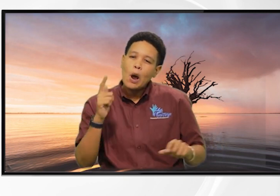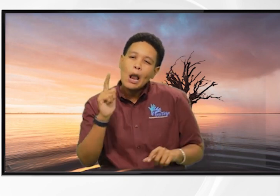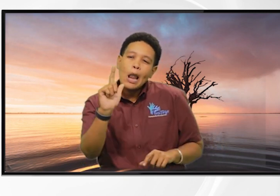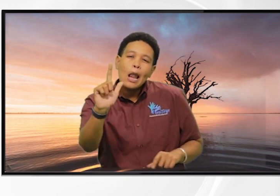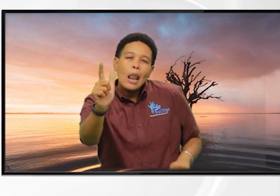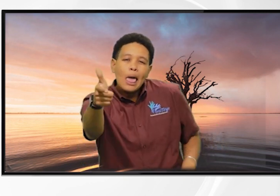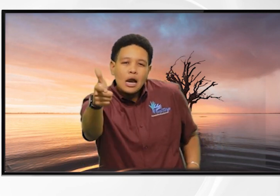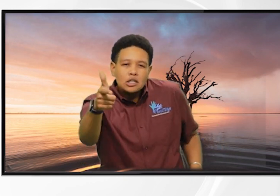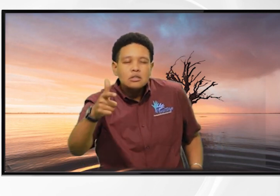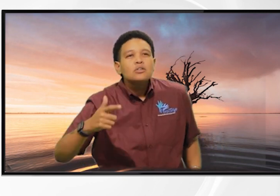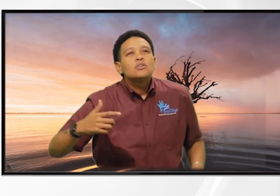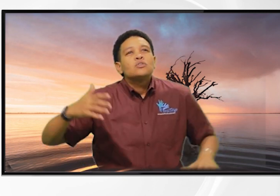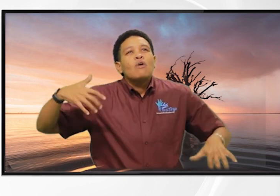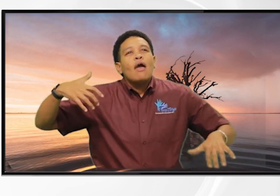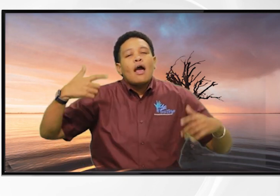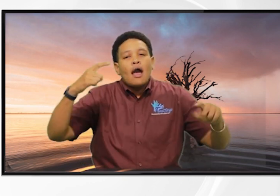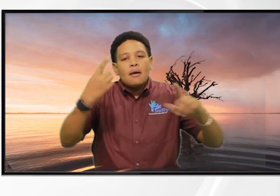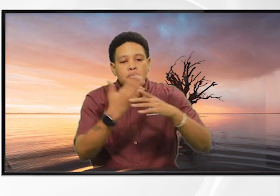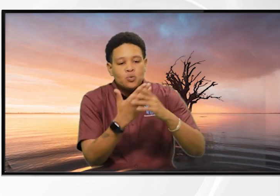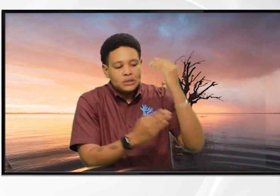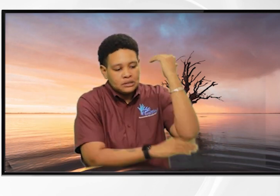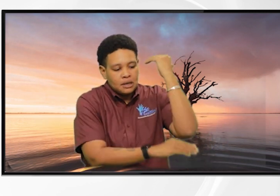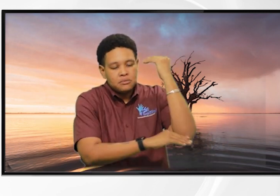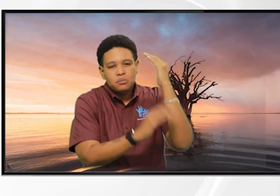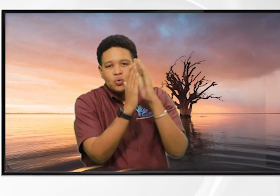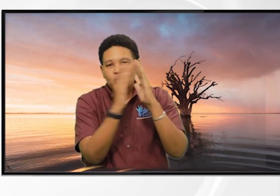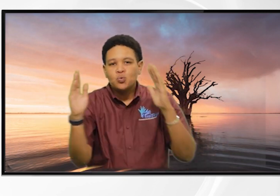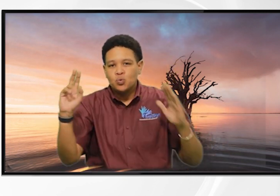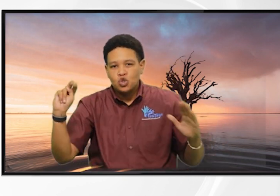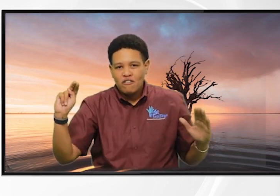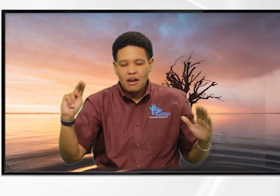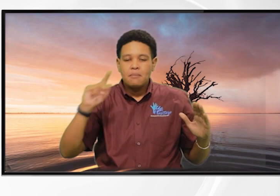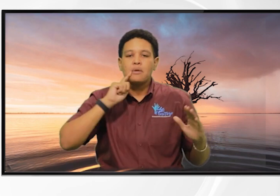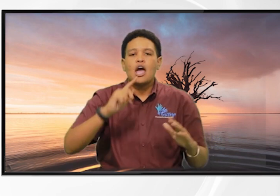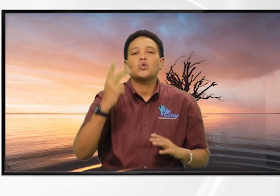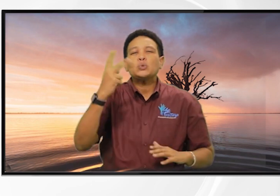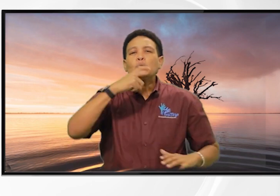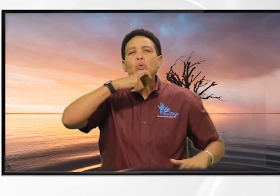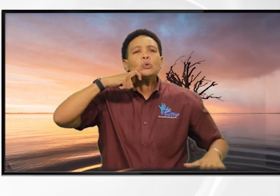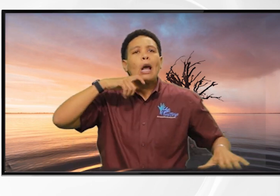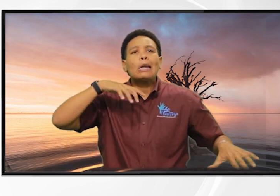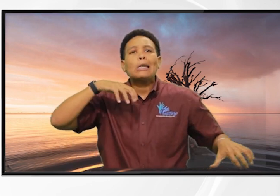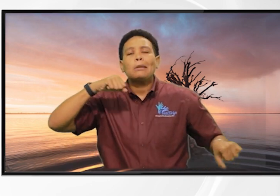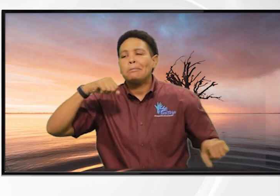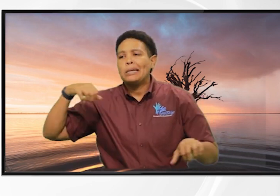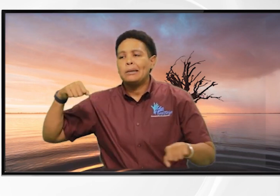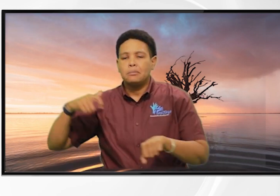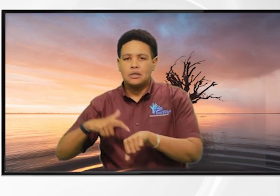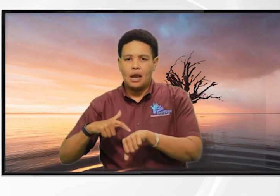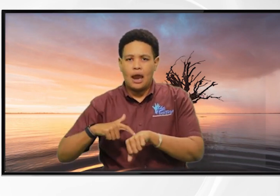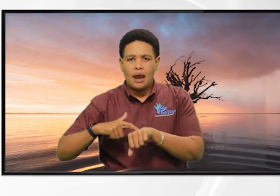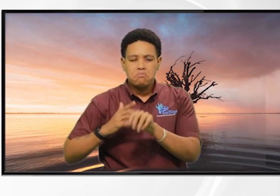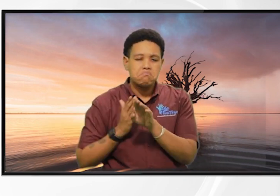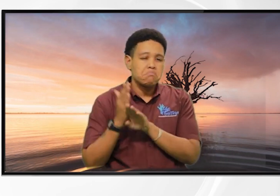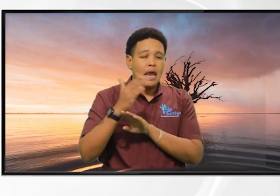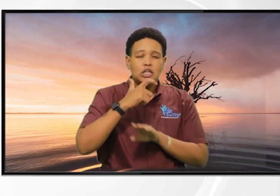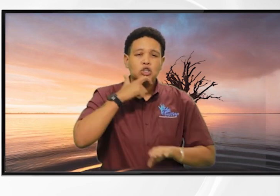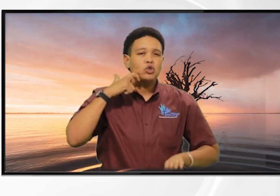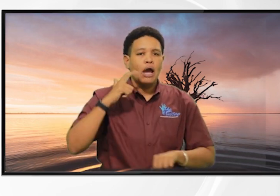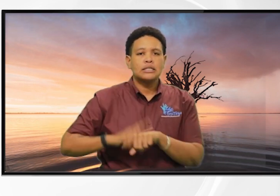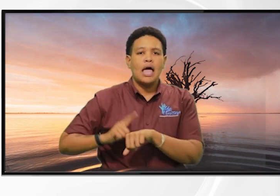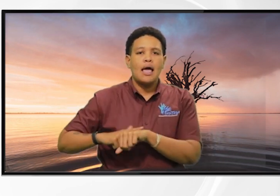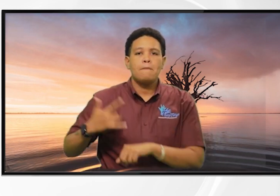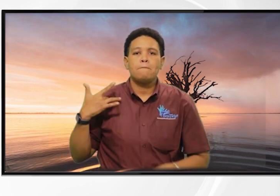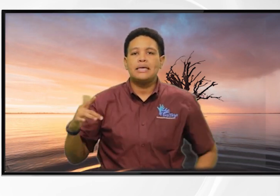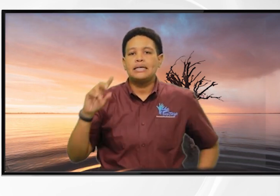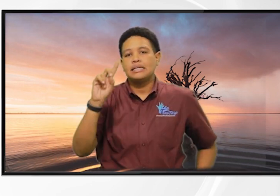late rainfall season between September and November, and 2 dry seasons. The main dry season